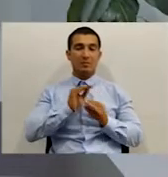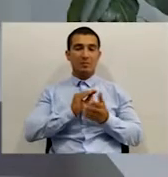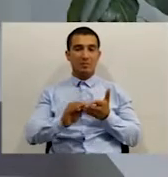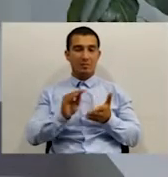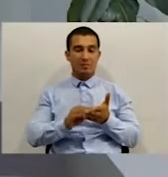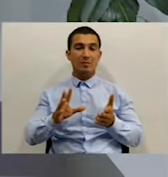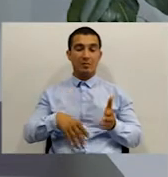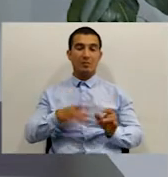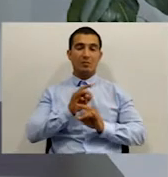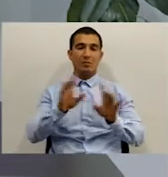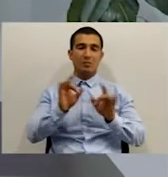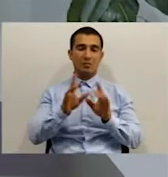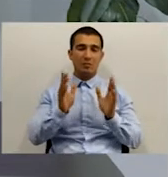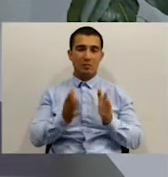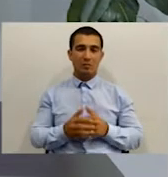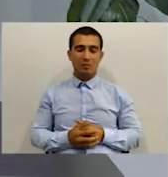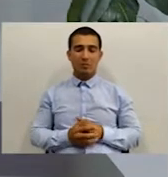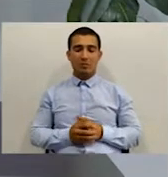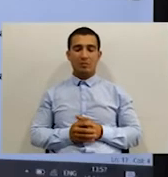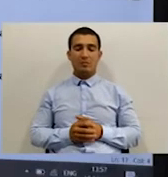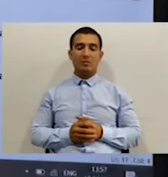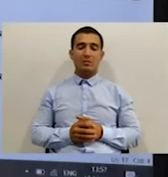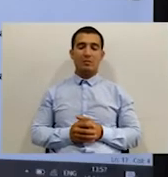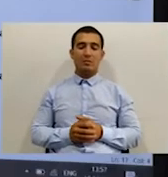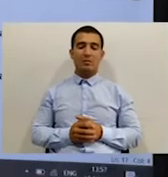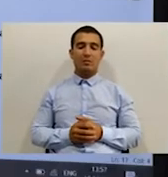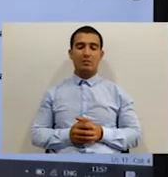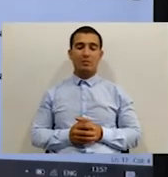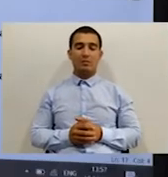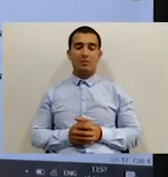men dasturni yozaman va keyin tushuntirib beraman.